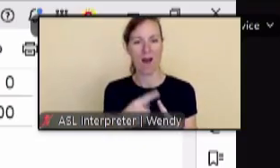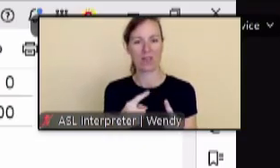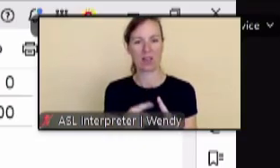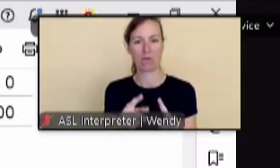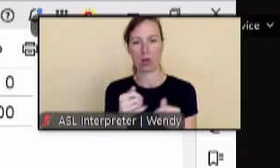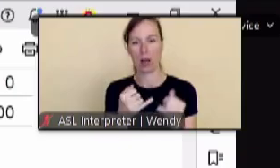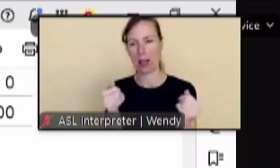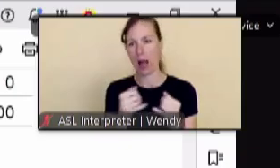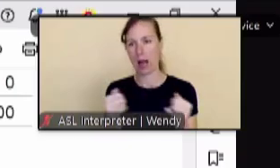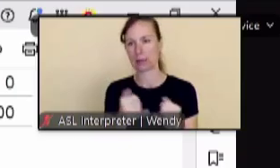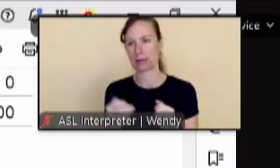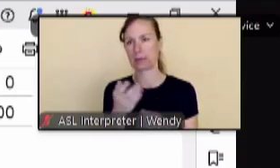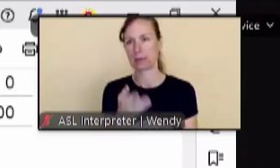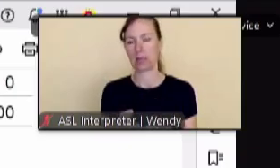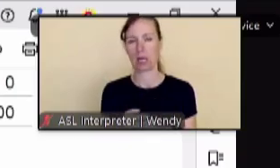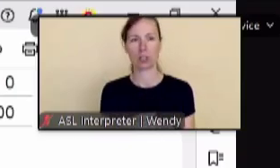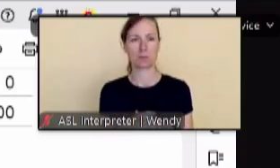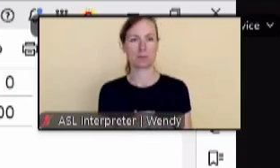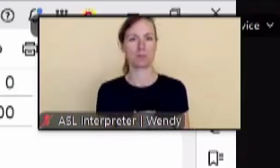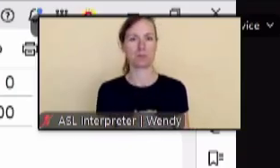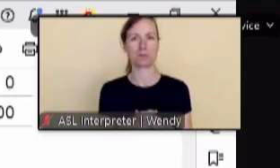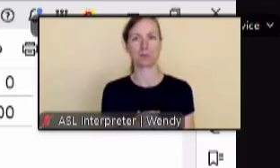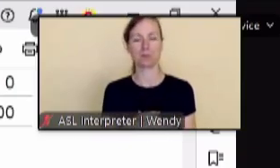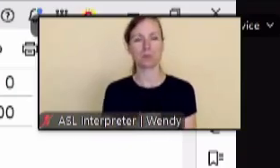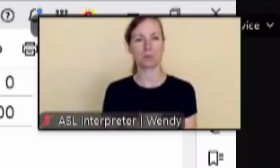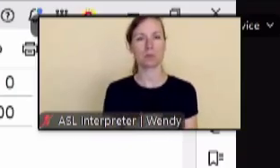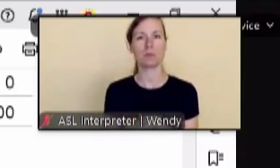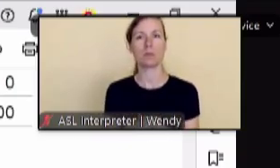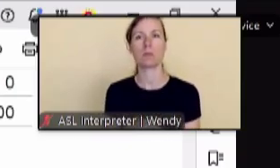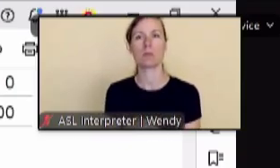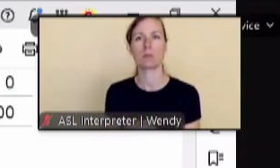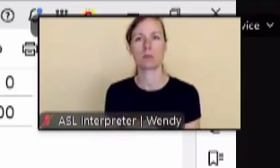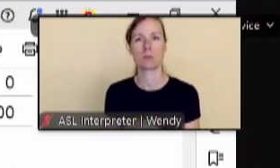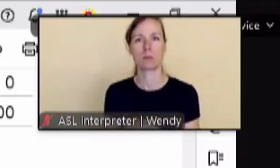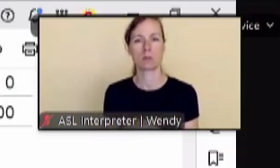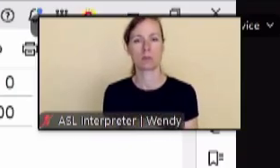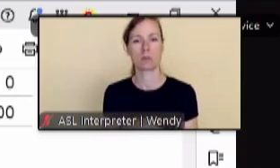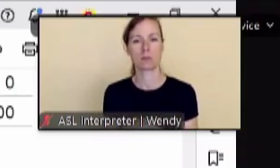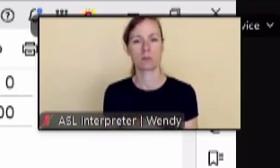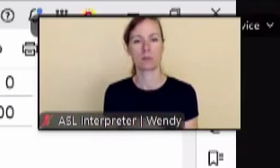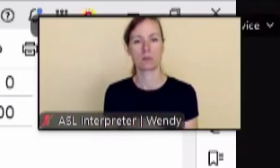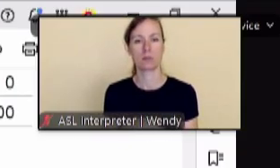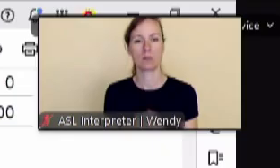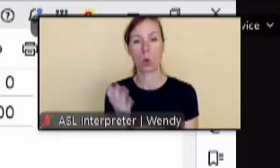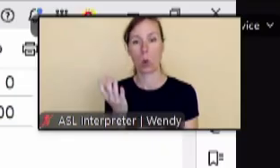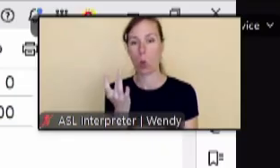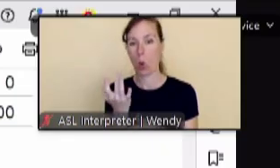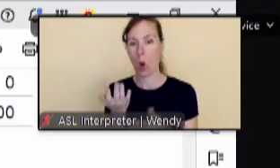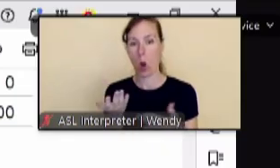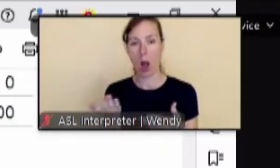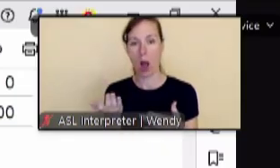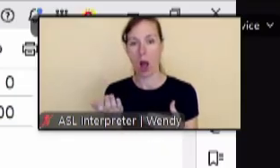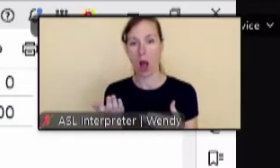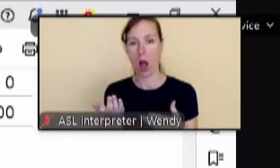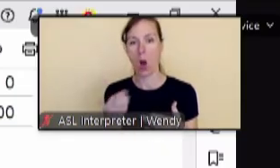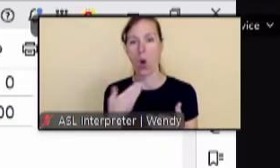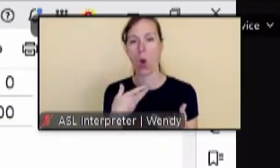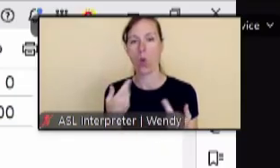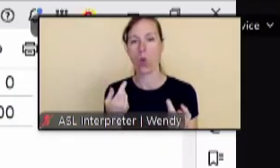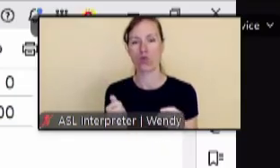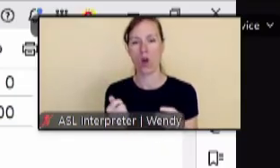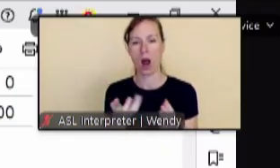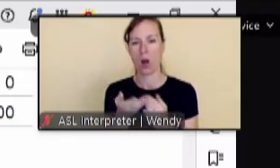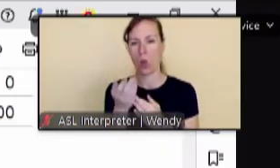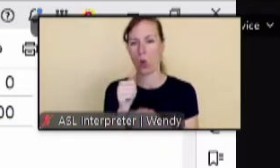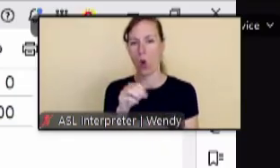The reason why is because we're trying to, through ARPA and through some other things, we had various accounts